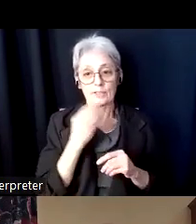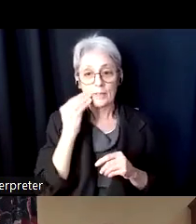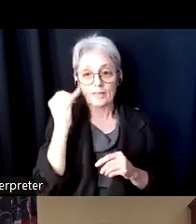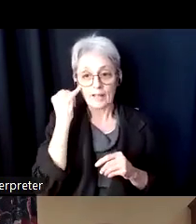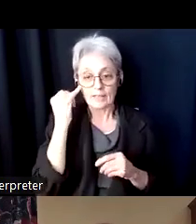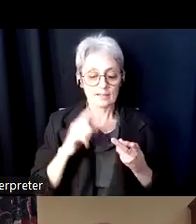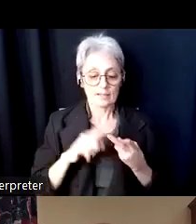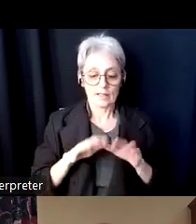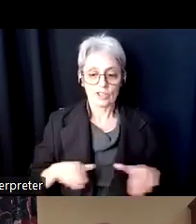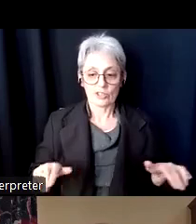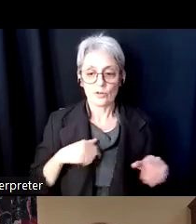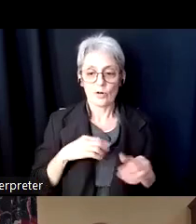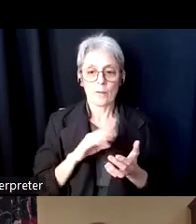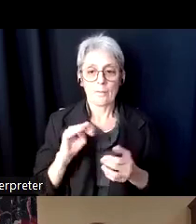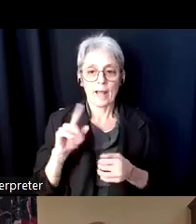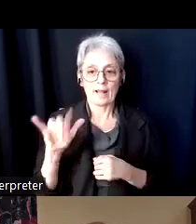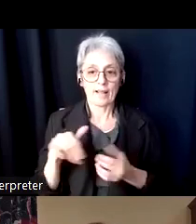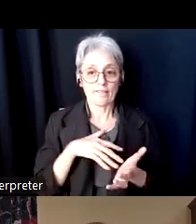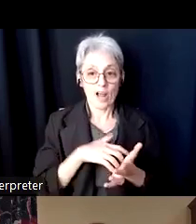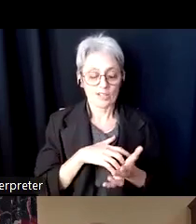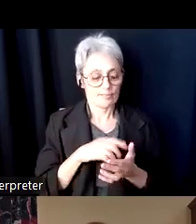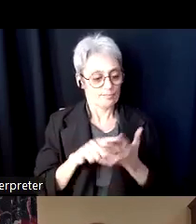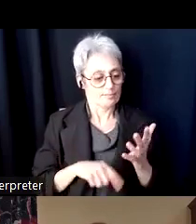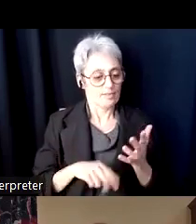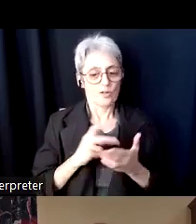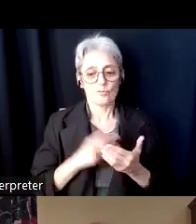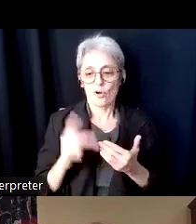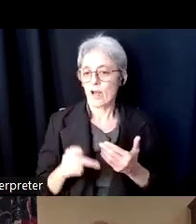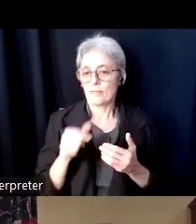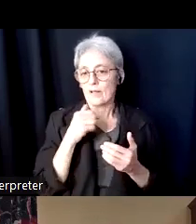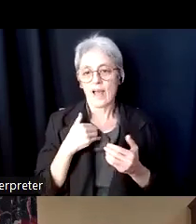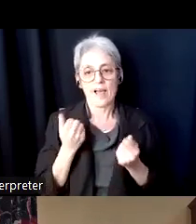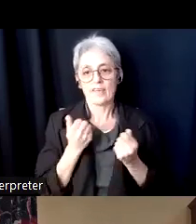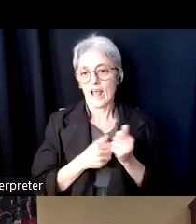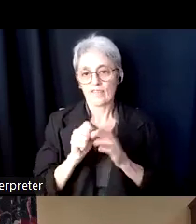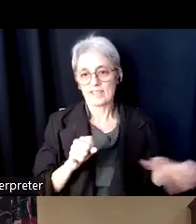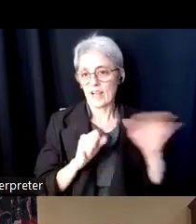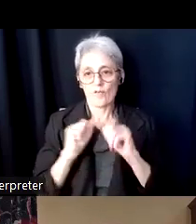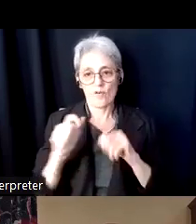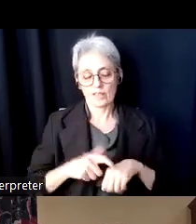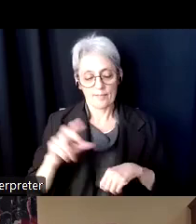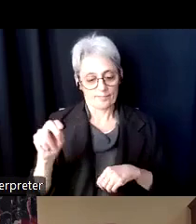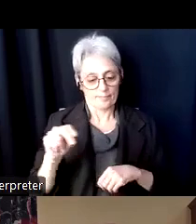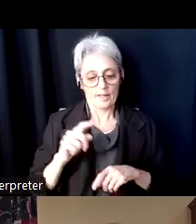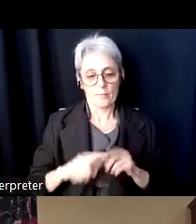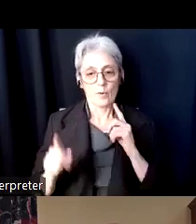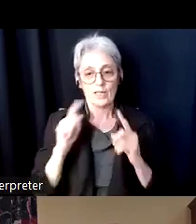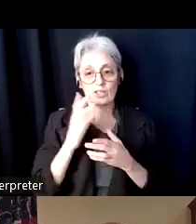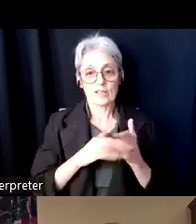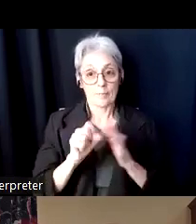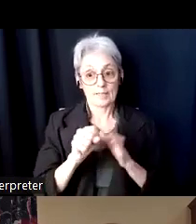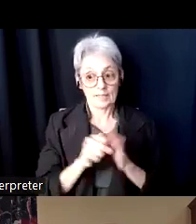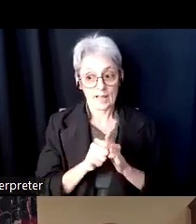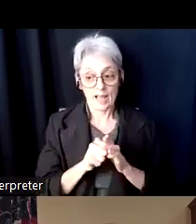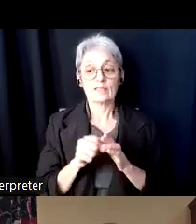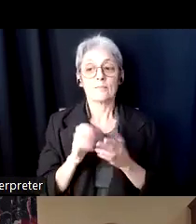medically fragile. It's not like these programs are available in every state all the time, but we are hearing from states they're signaling more interest in